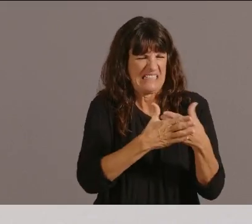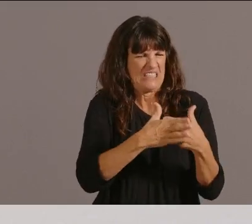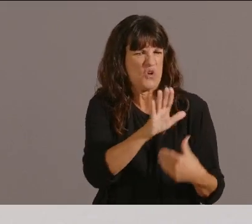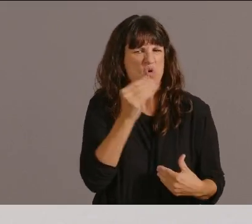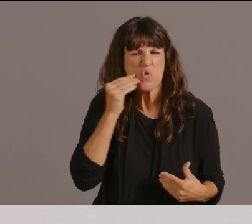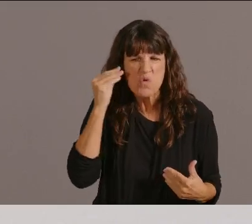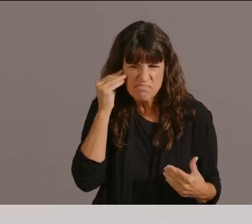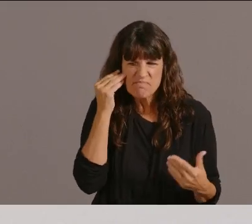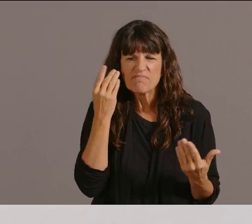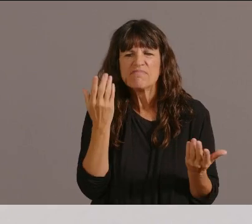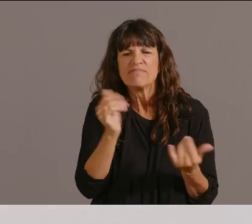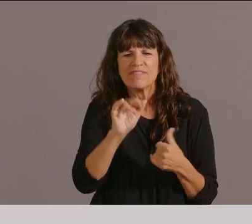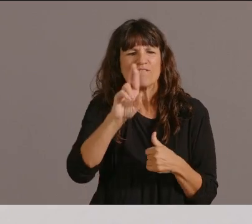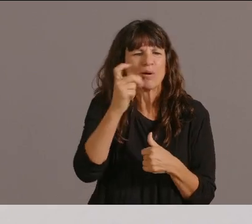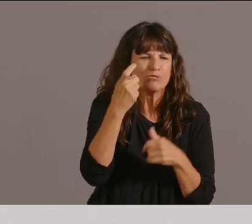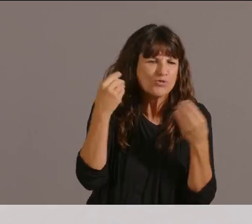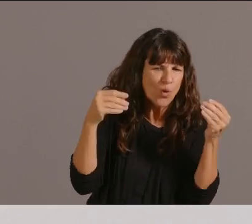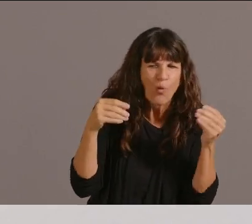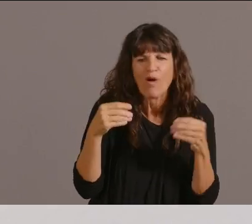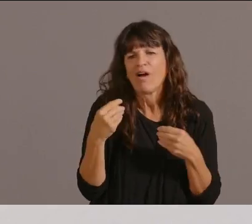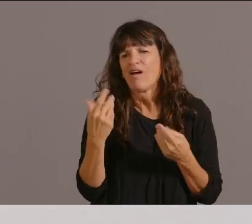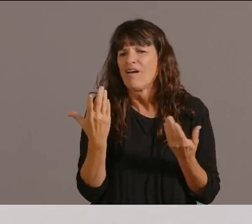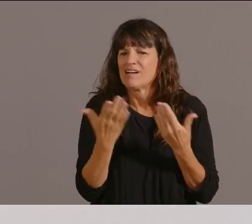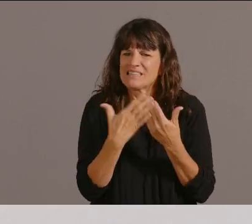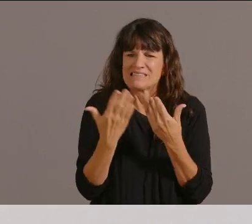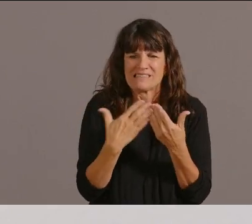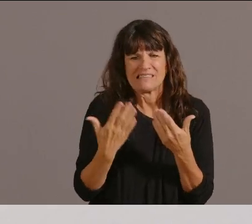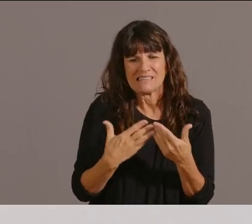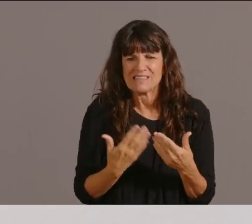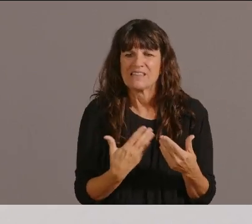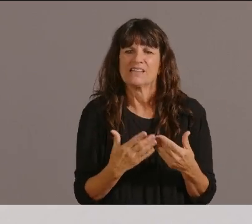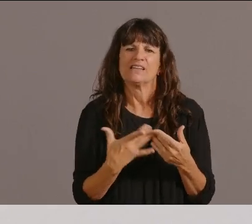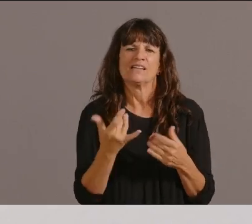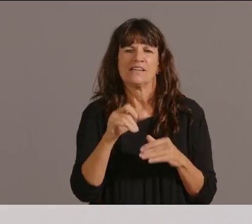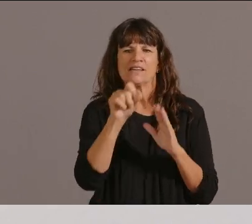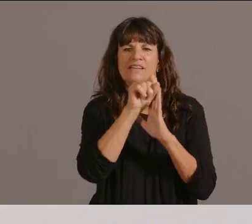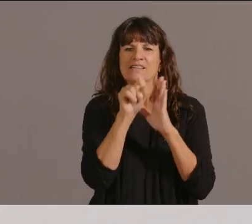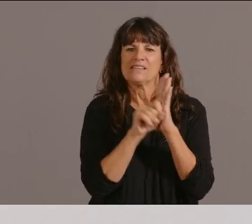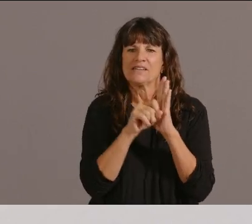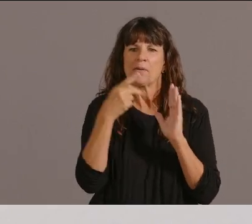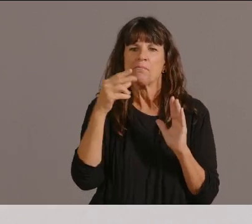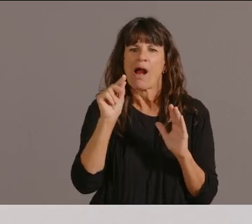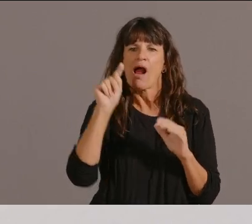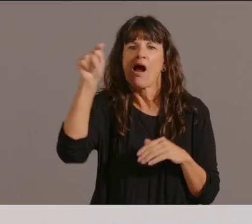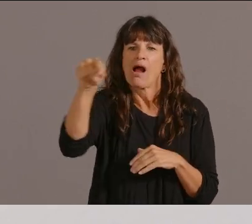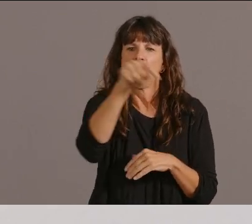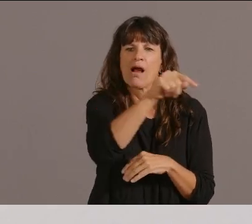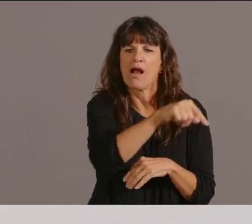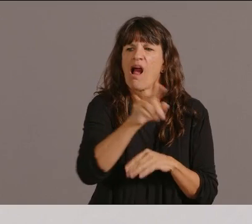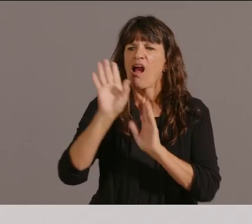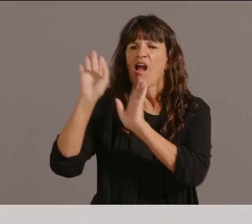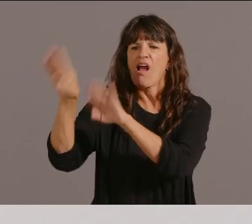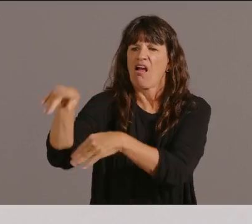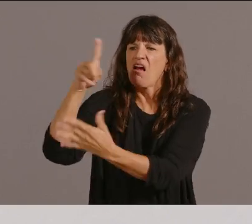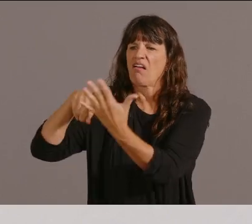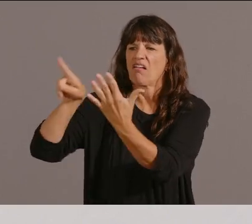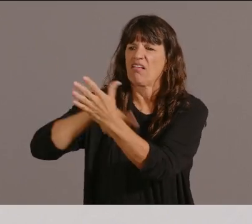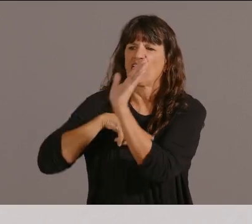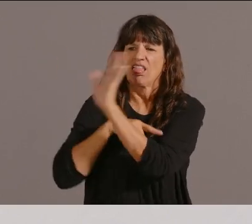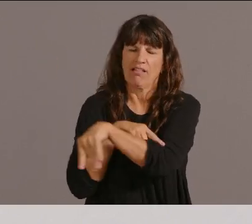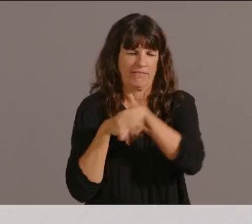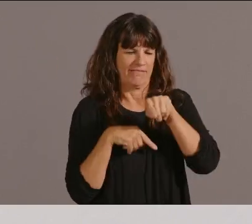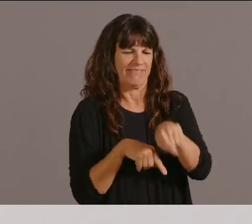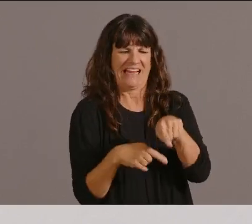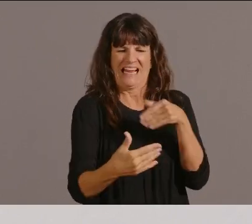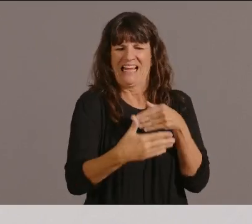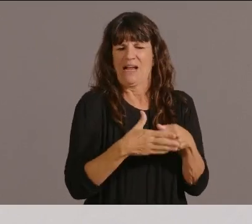sites. So we're getting a lot of cancellations and no-shows. So what we've been doing with that to make sure that we're, using the vaccine